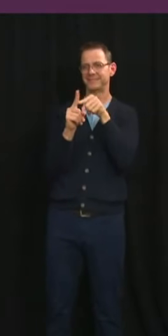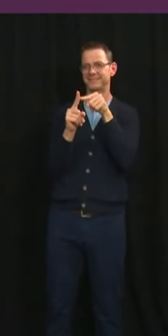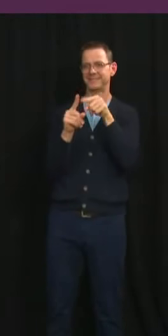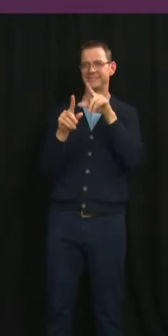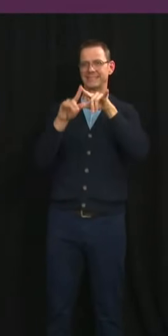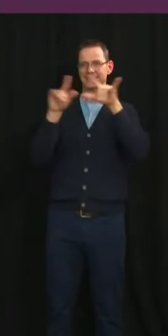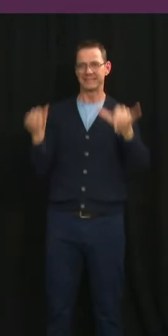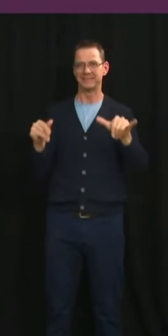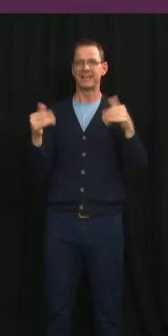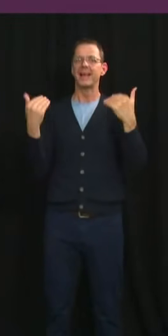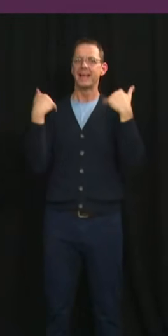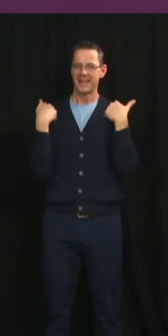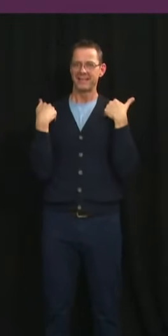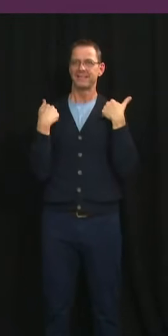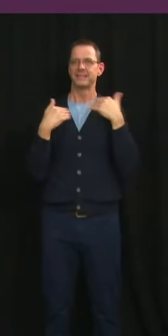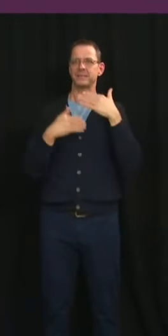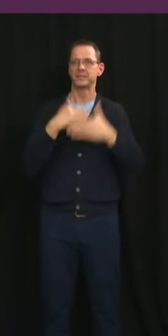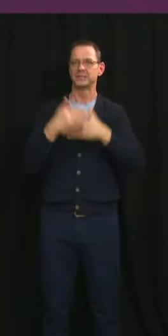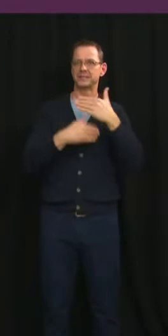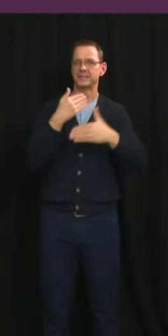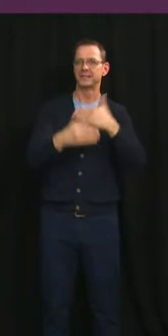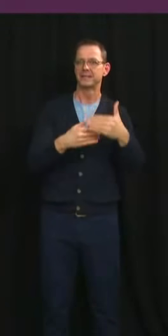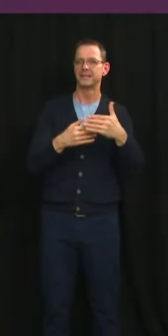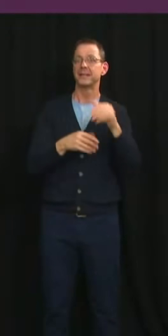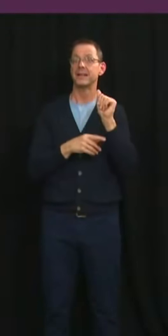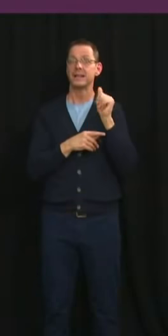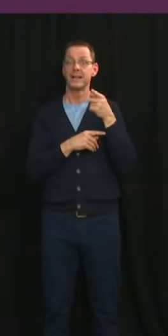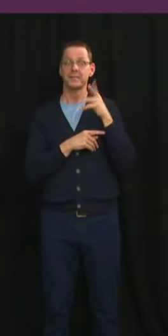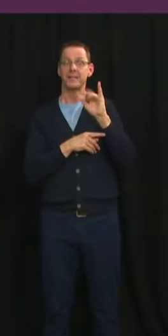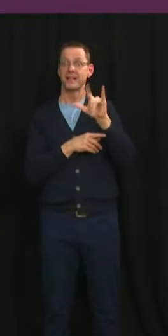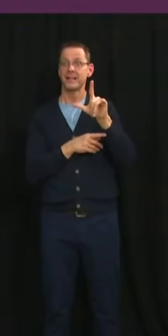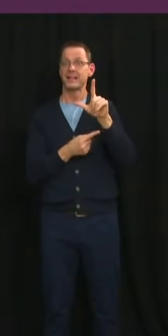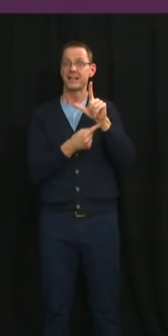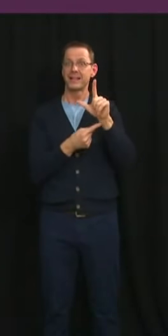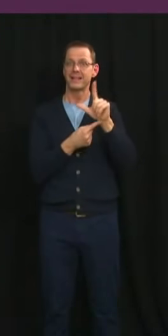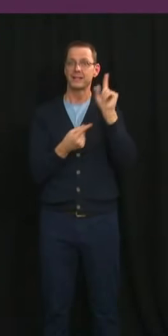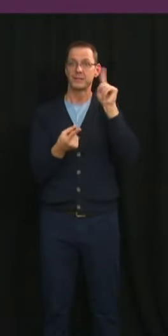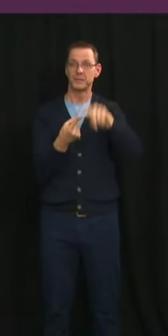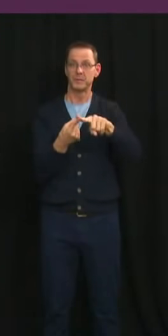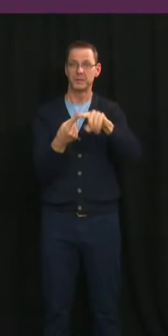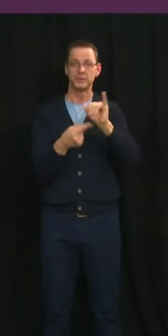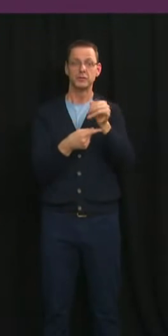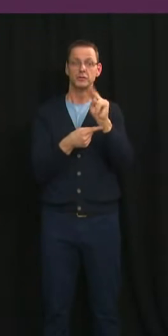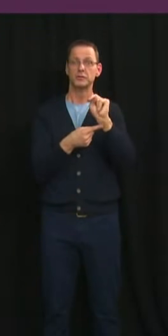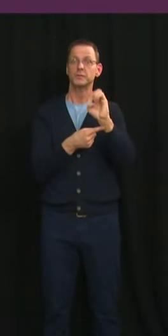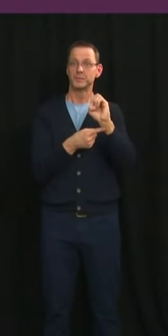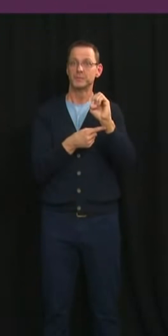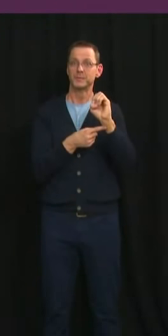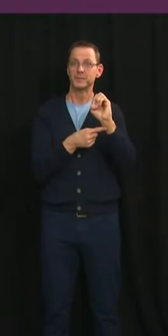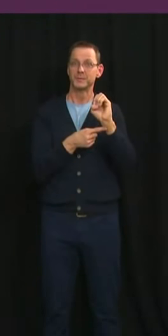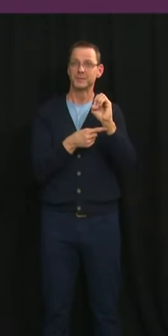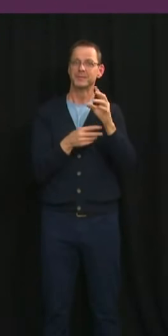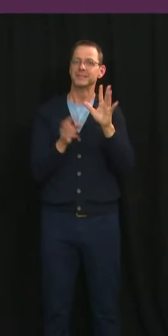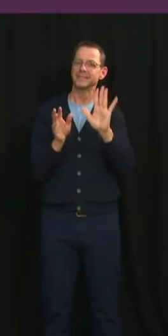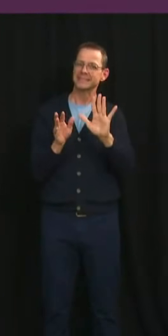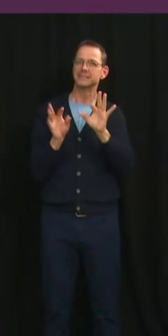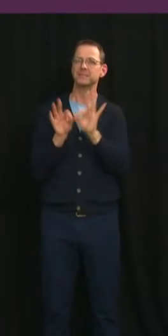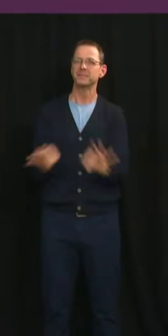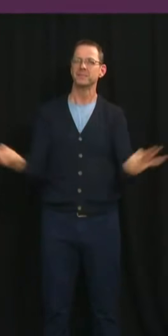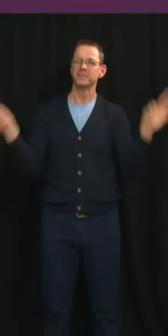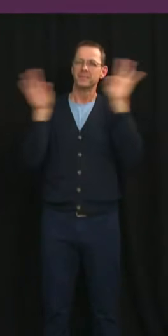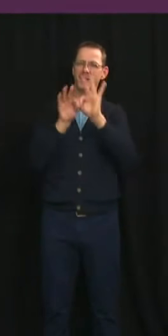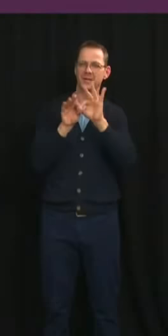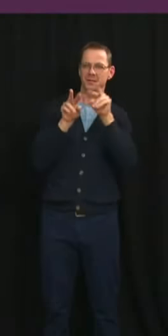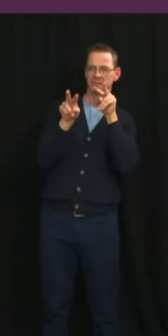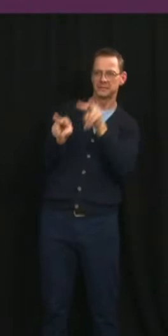we would be foolhardy only to look at hospitalizations as the principal criteria in reopening once we get past